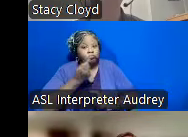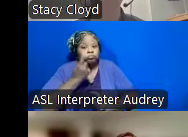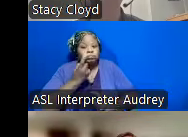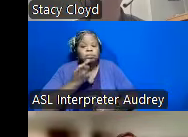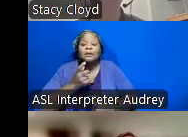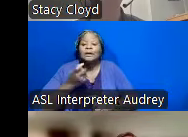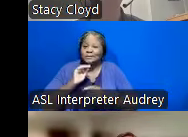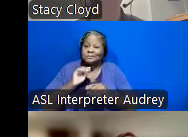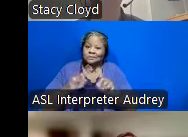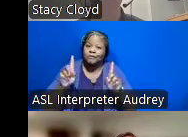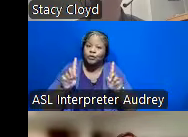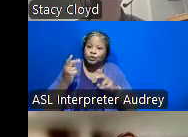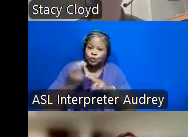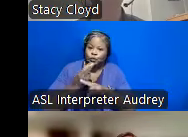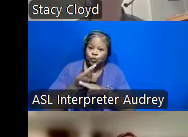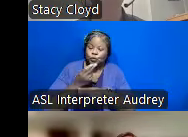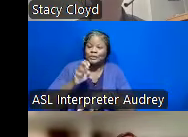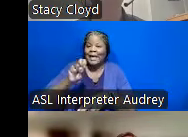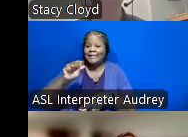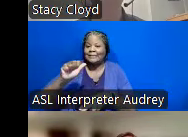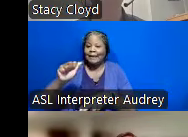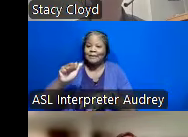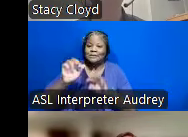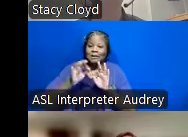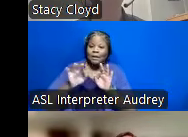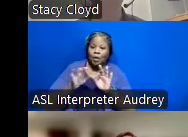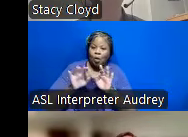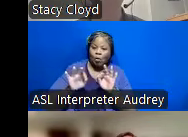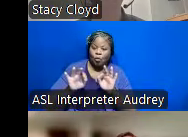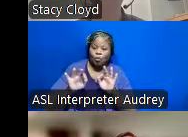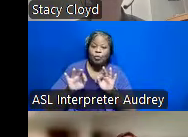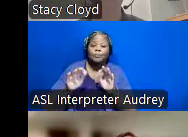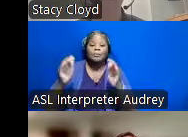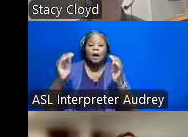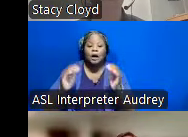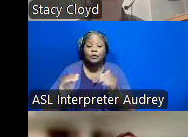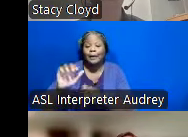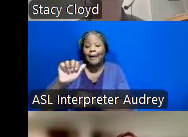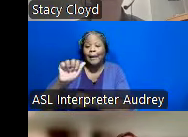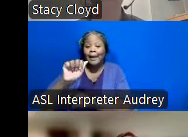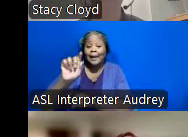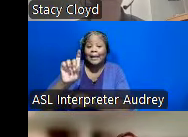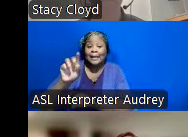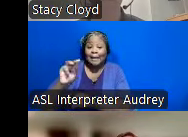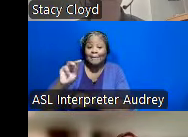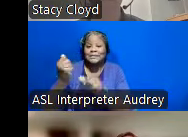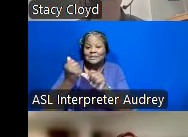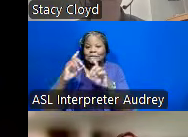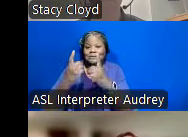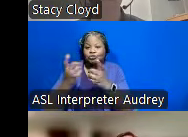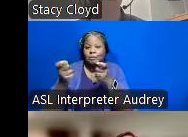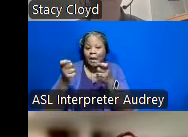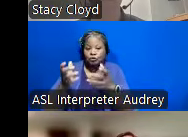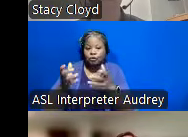does make a difference to use SSA's lingo. Under the ADM, or the assistant district manager, are what are